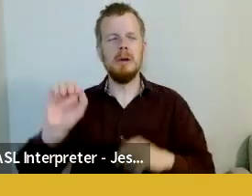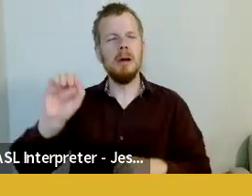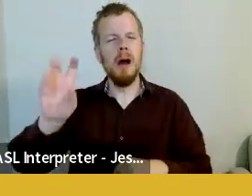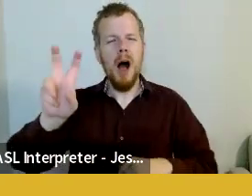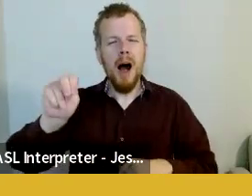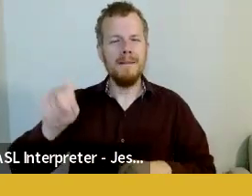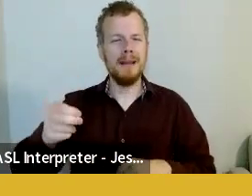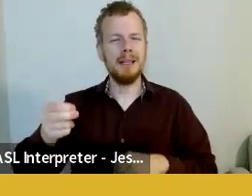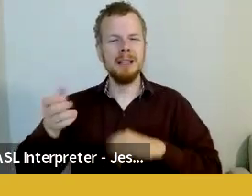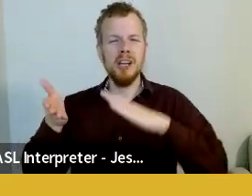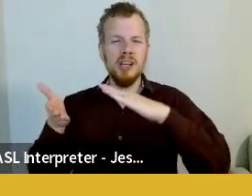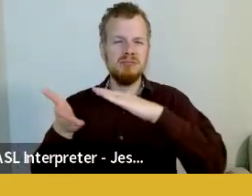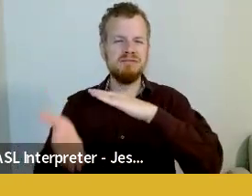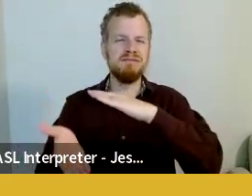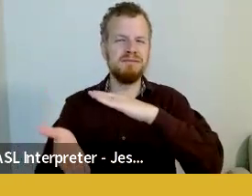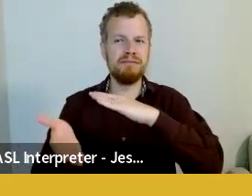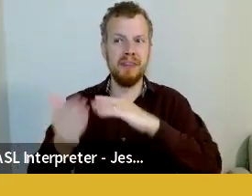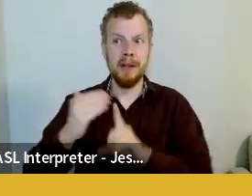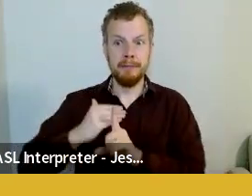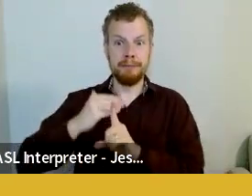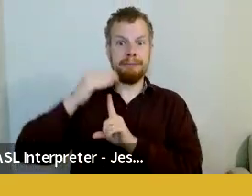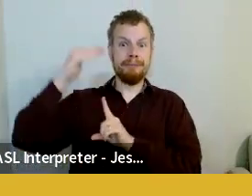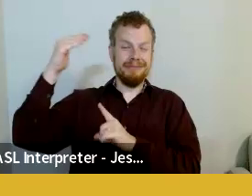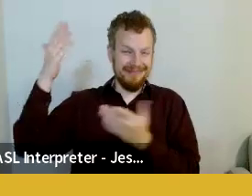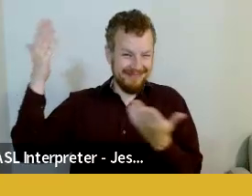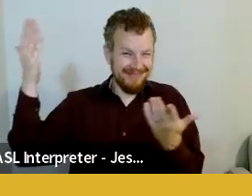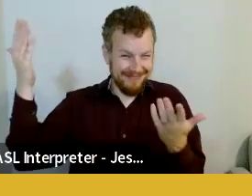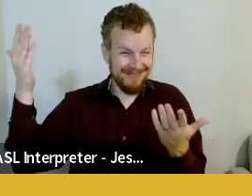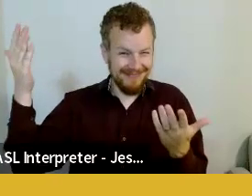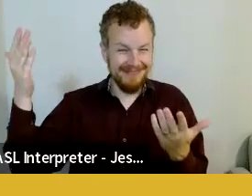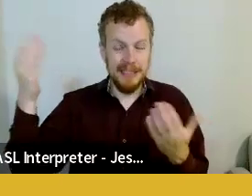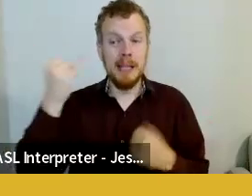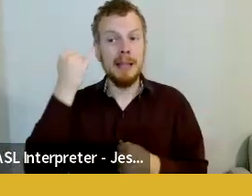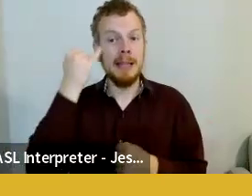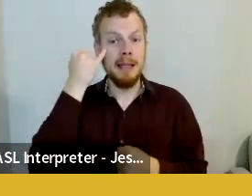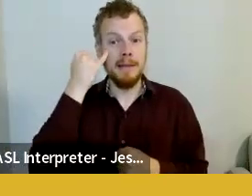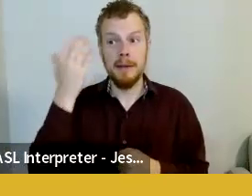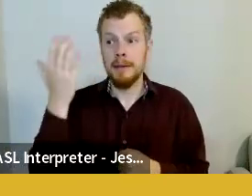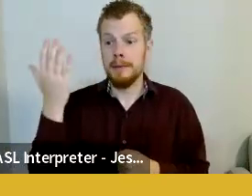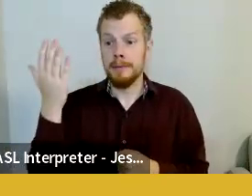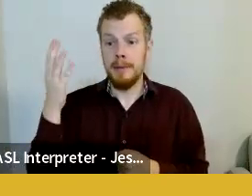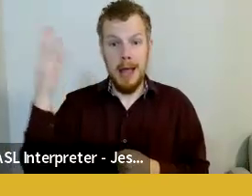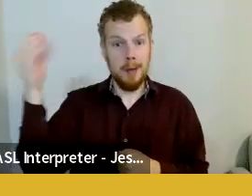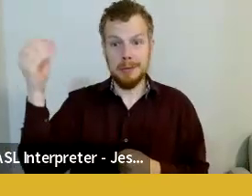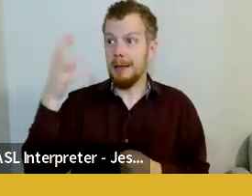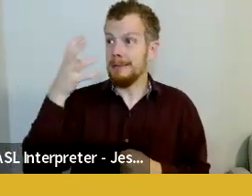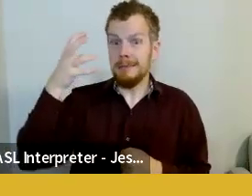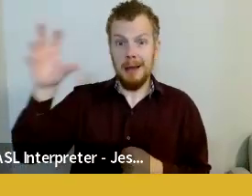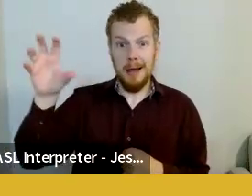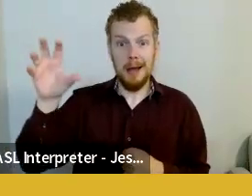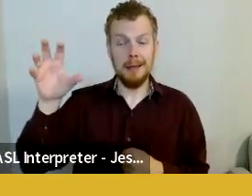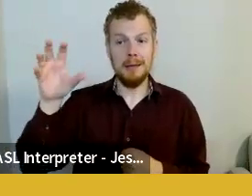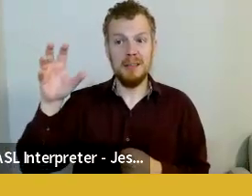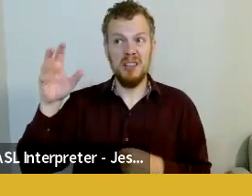very hot weather. Why? Because like I previously stated, if it's already hot outside, we don't then